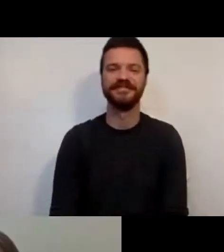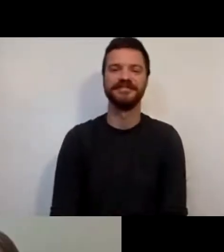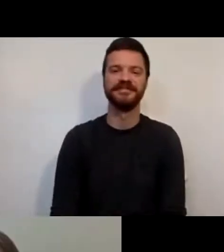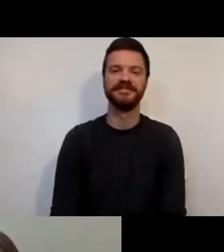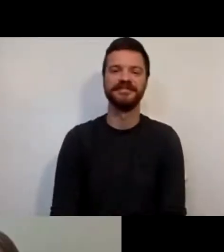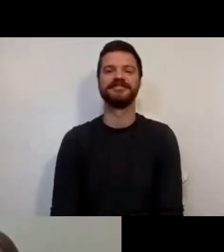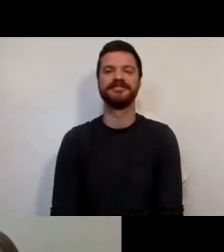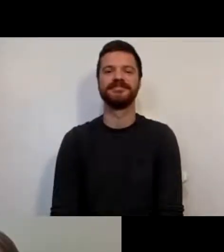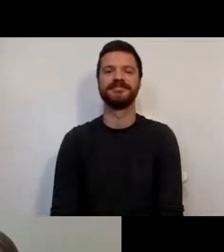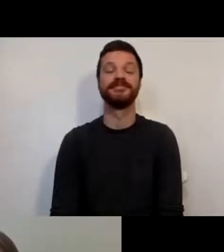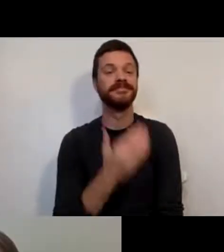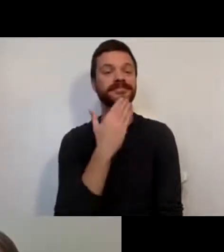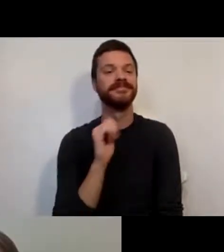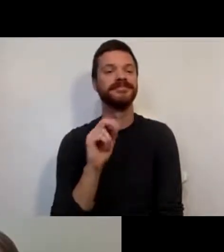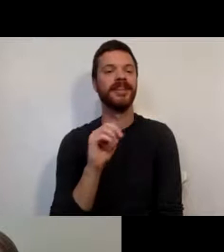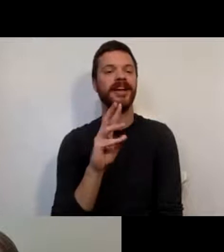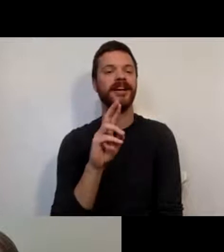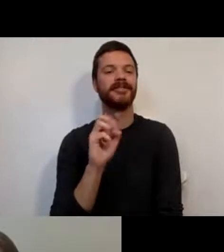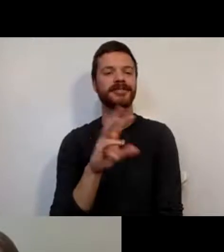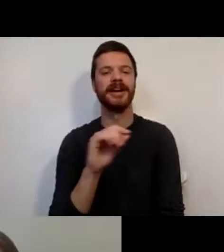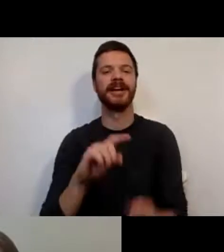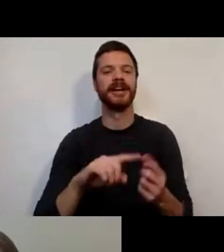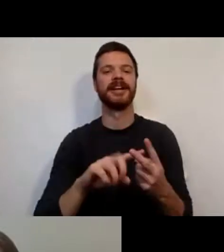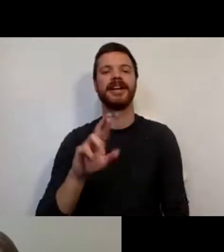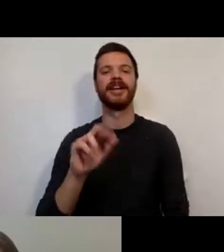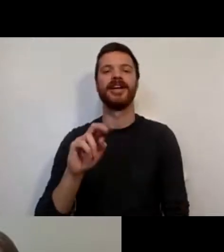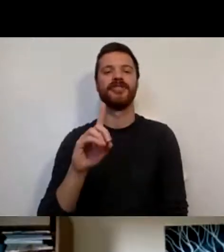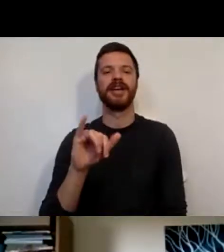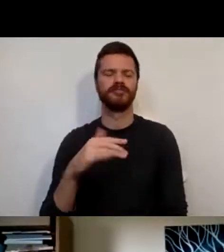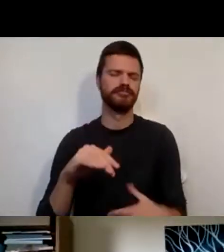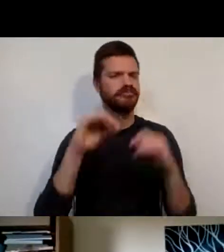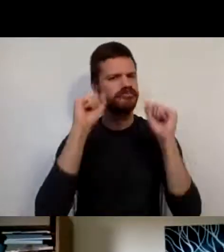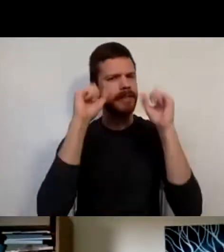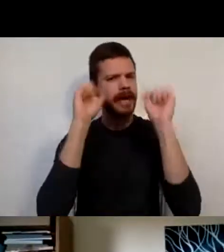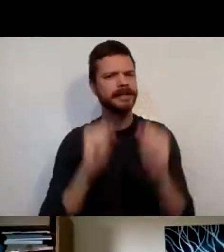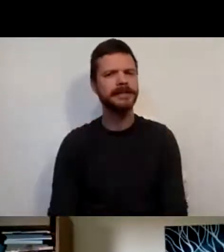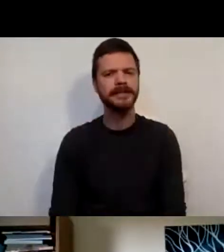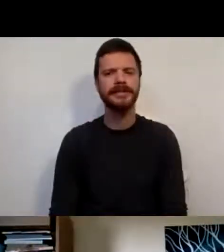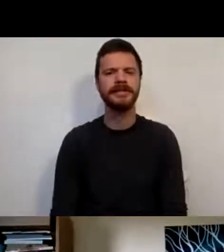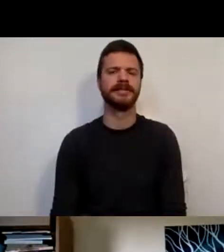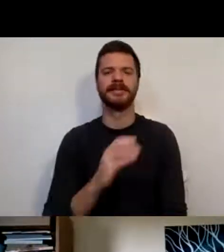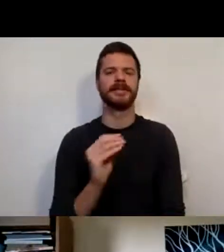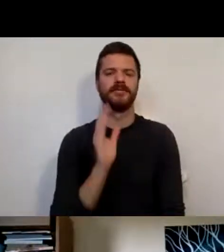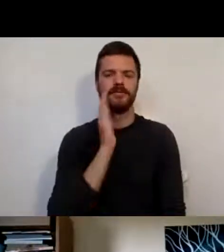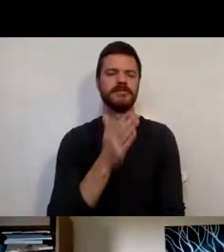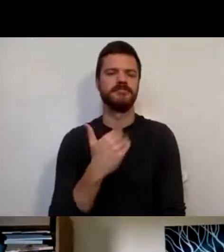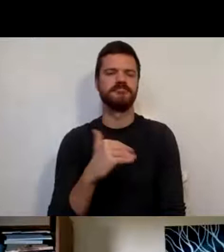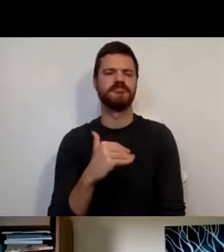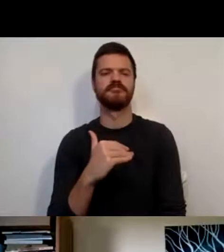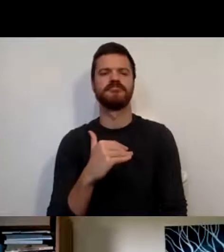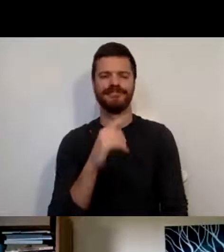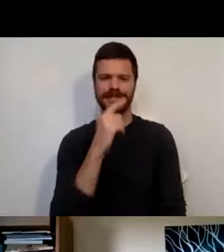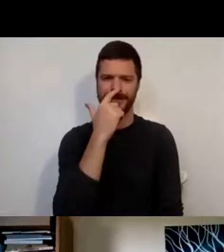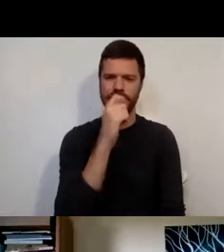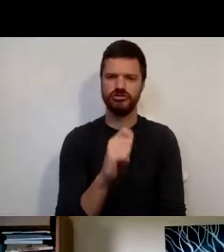So thank you, Andrew and Randy. That was fantastic. It's going to be really interesting to hear the results of